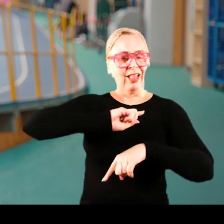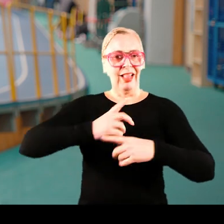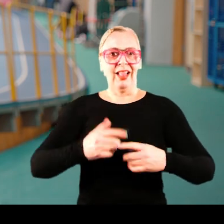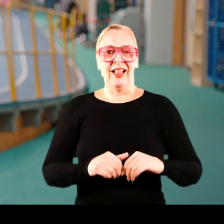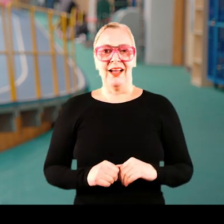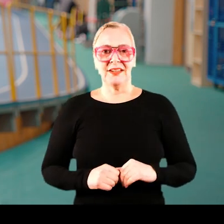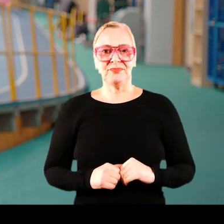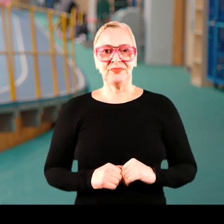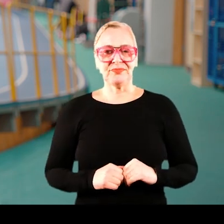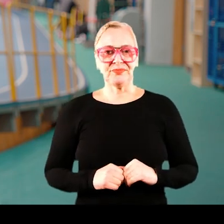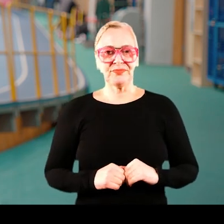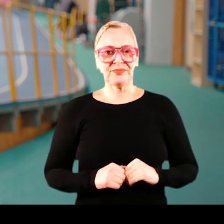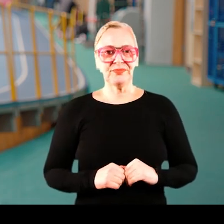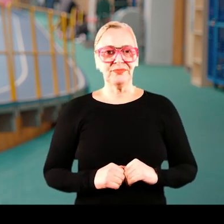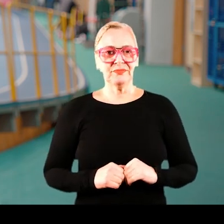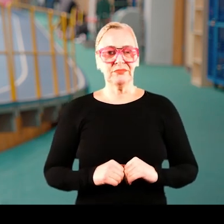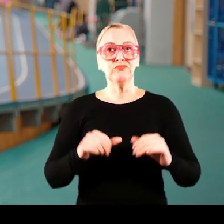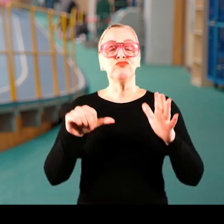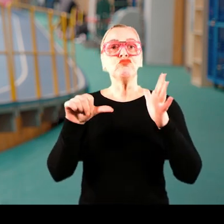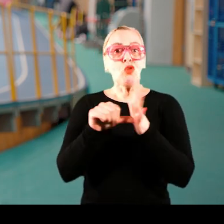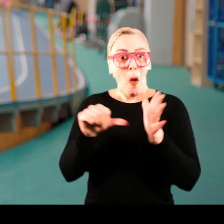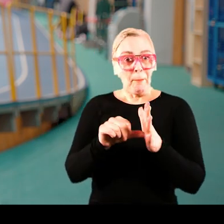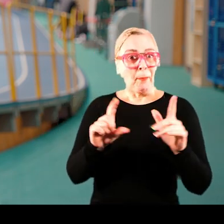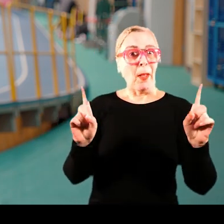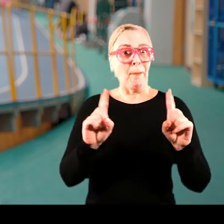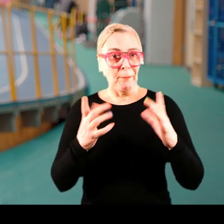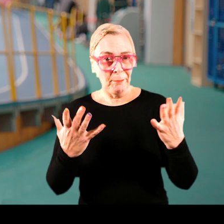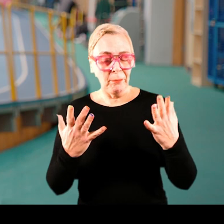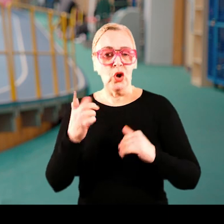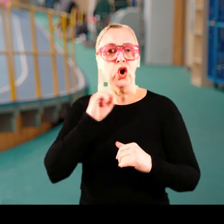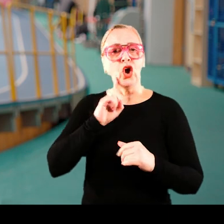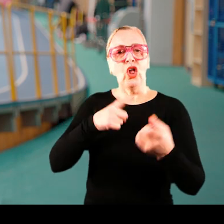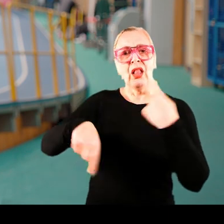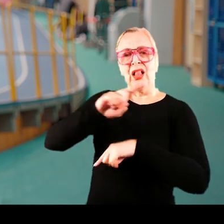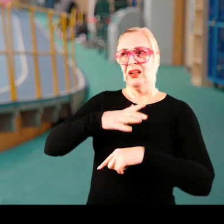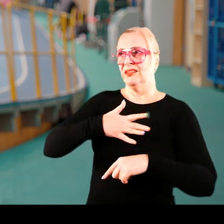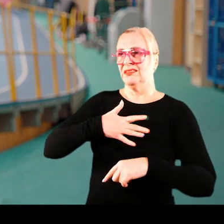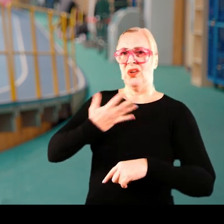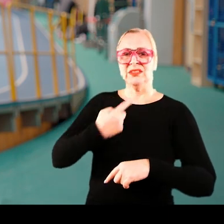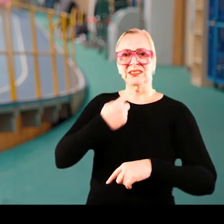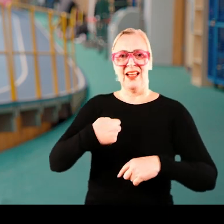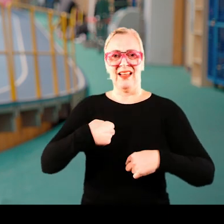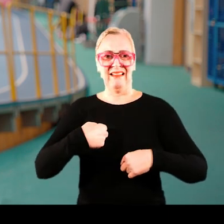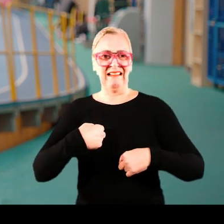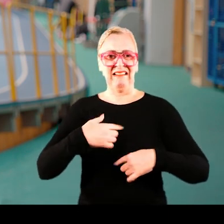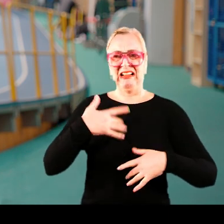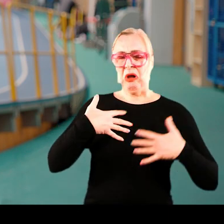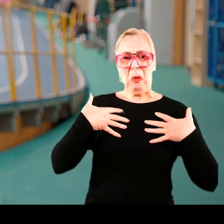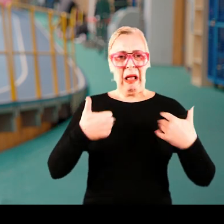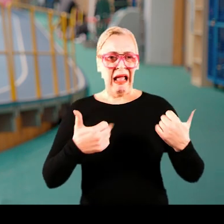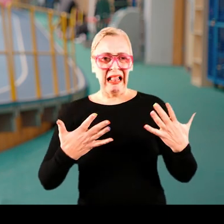gyd yn cael mislif, ond mae'n dechrau o pryd mae merched ddim yn eisiau dweud am bod nhw'n